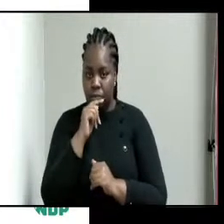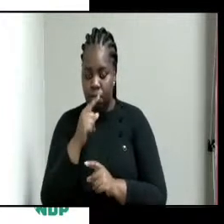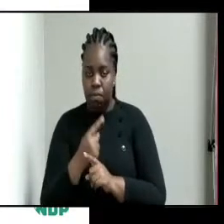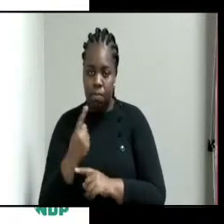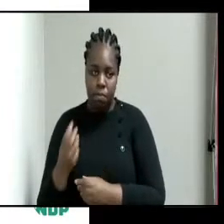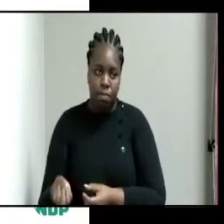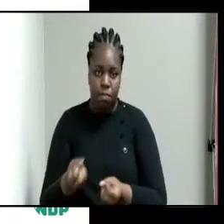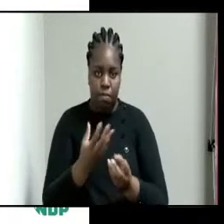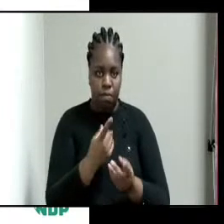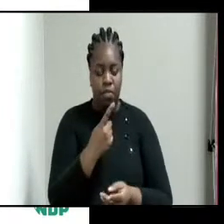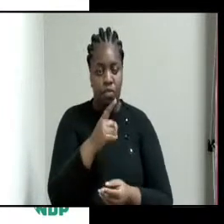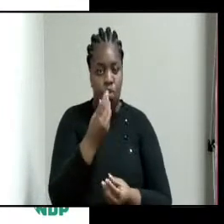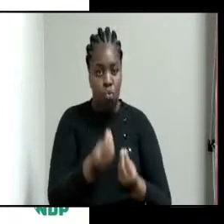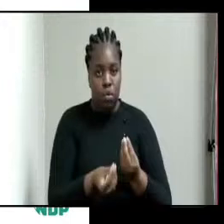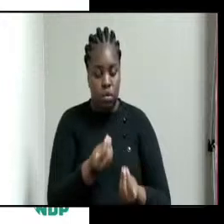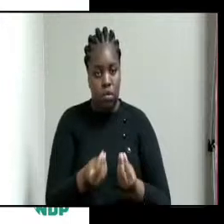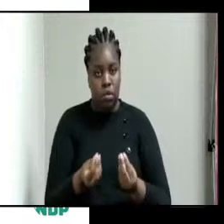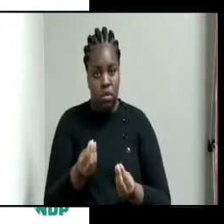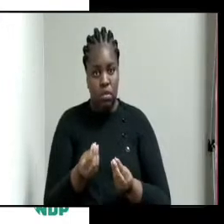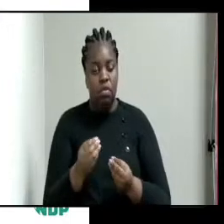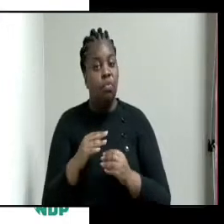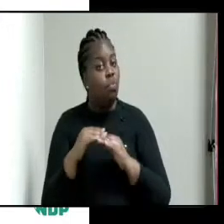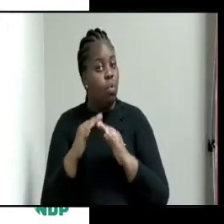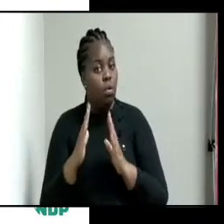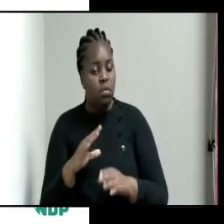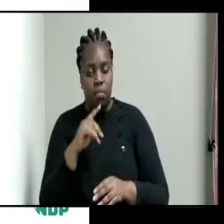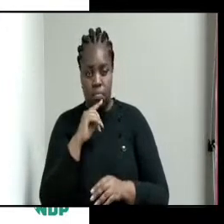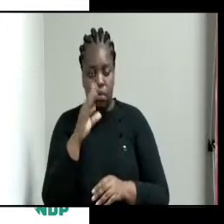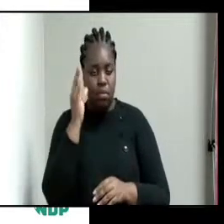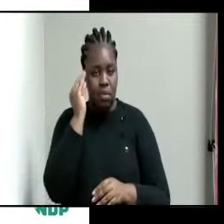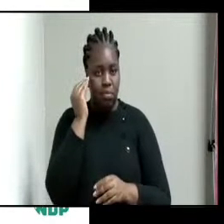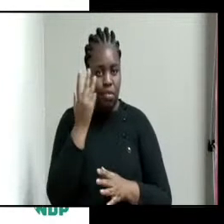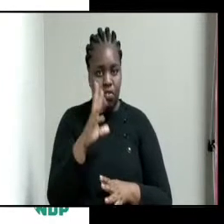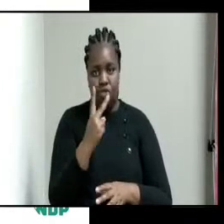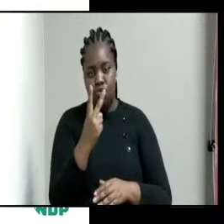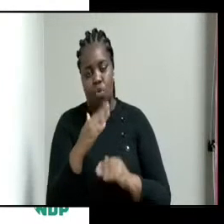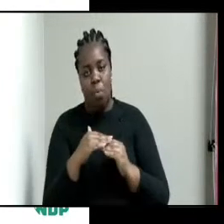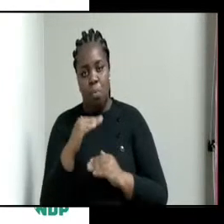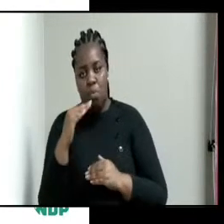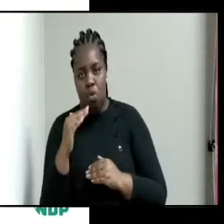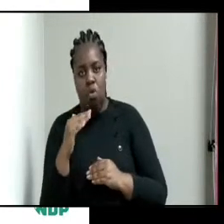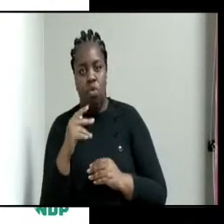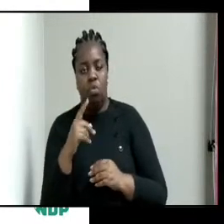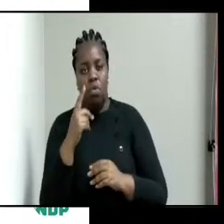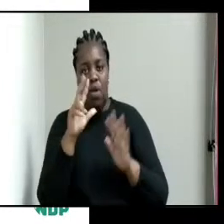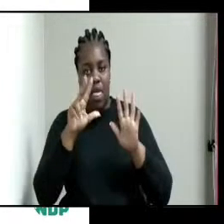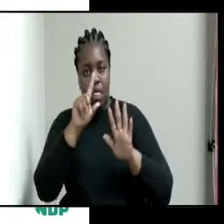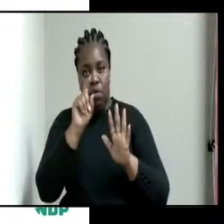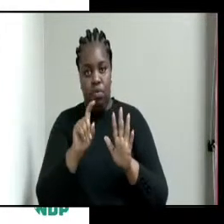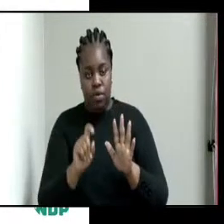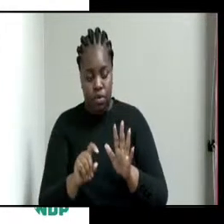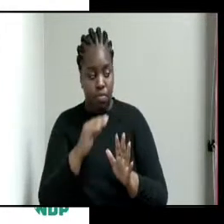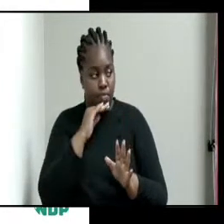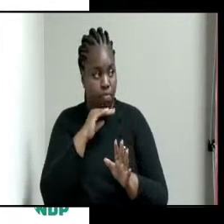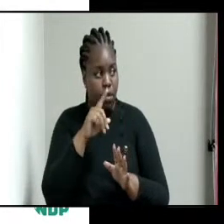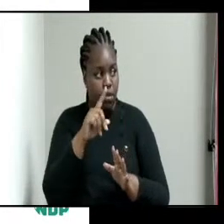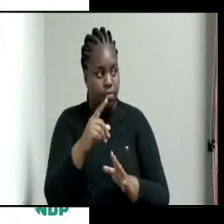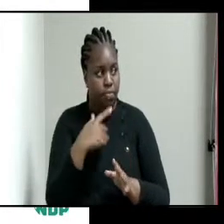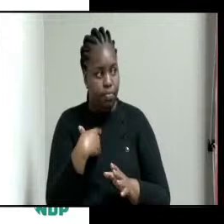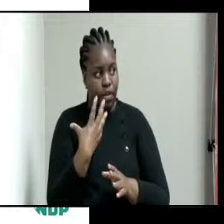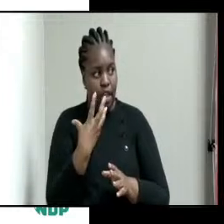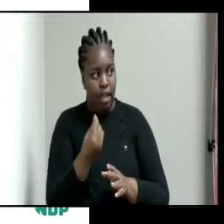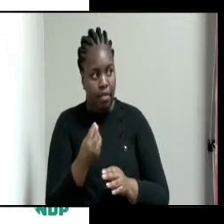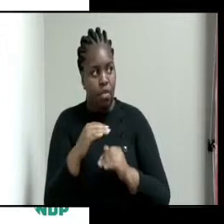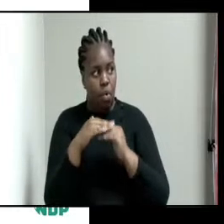refers to a child from a household that experienced 2 or more of the following 8 questions, which are sourced from